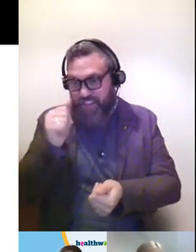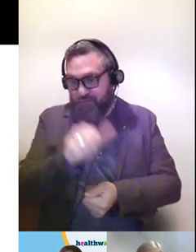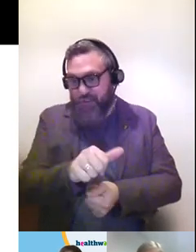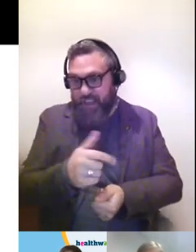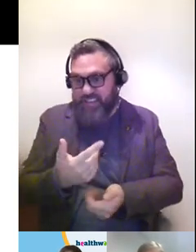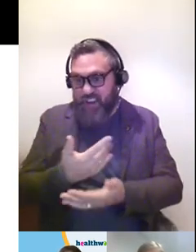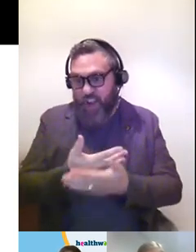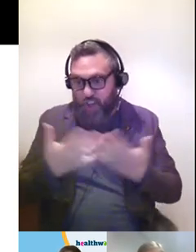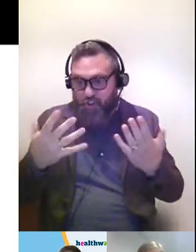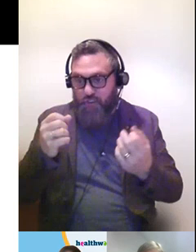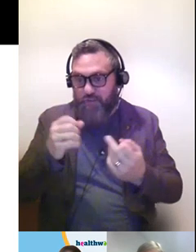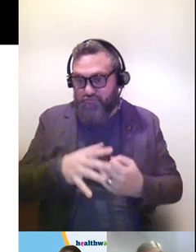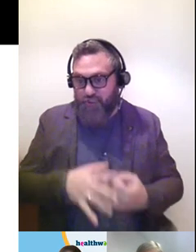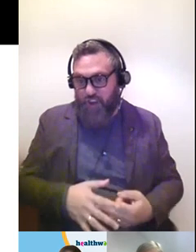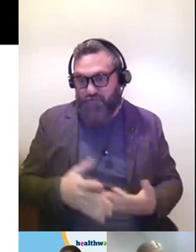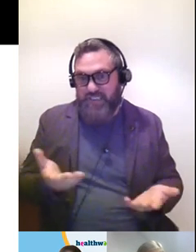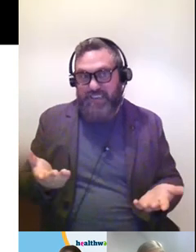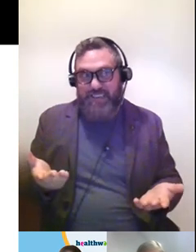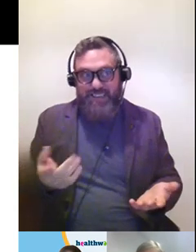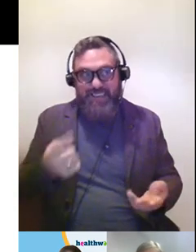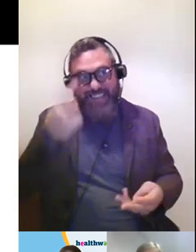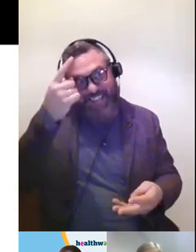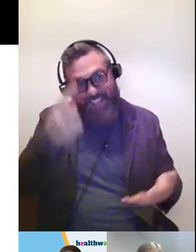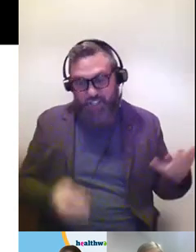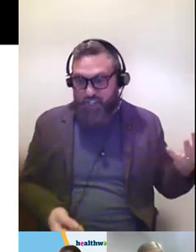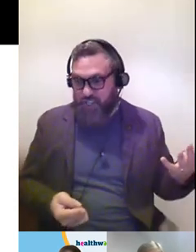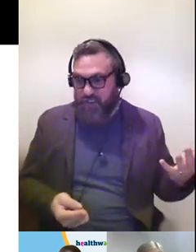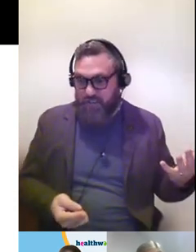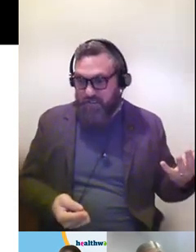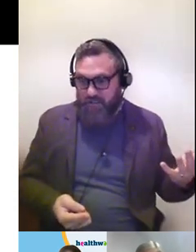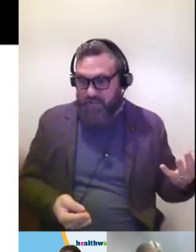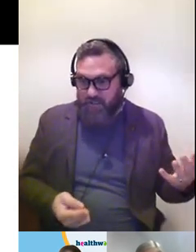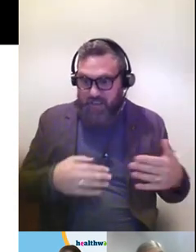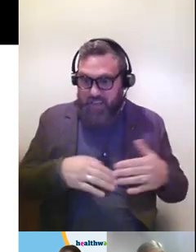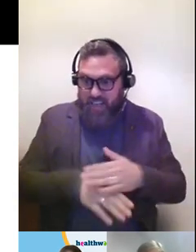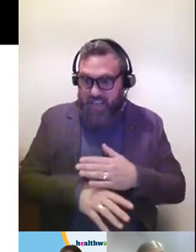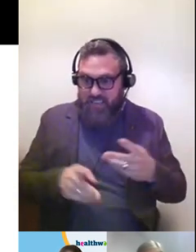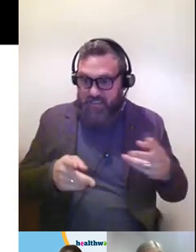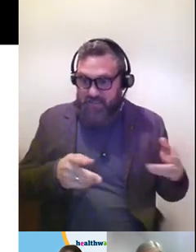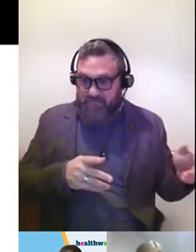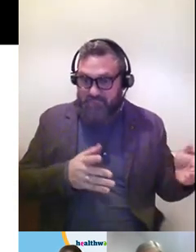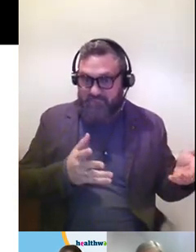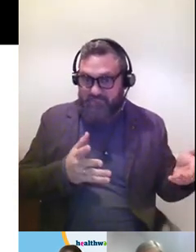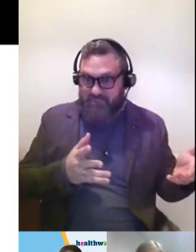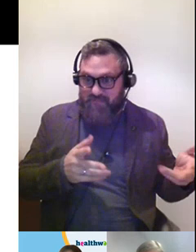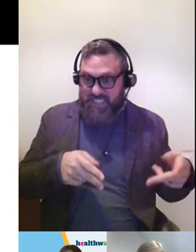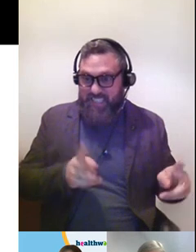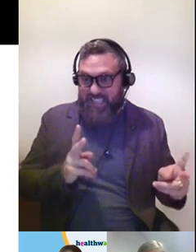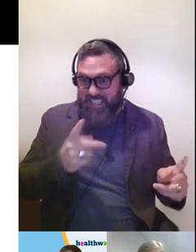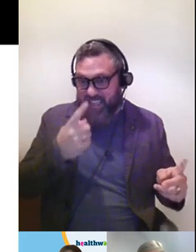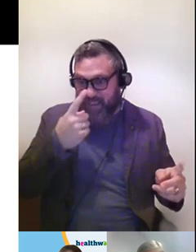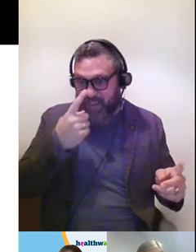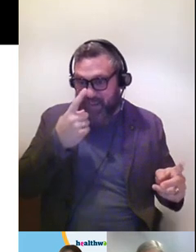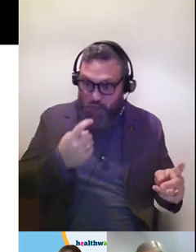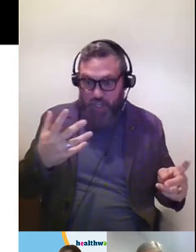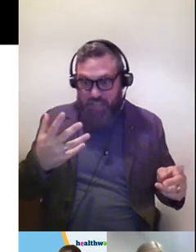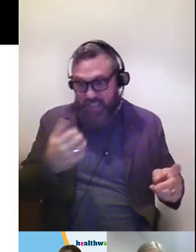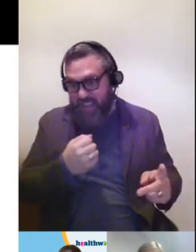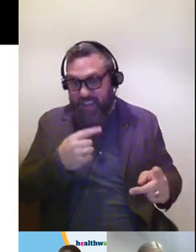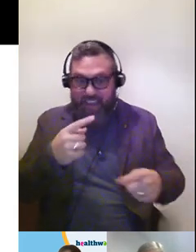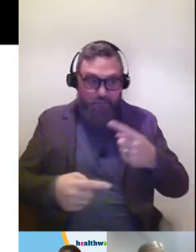lot of priorities, and each place within the system may take a slightly different approach to prioritising year on